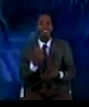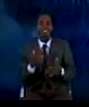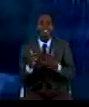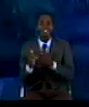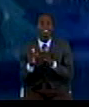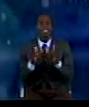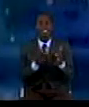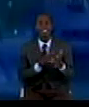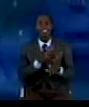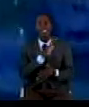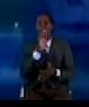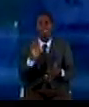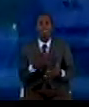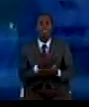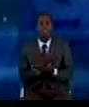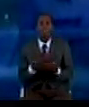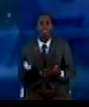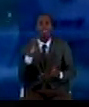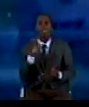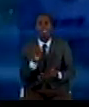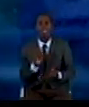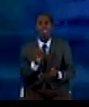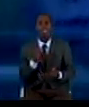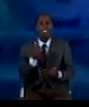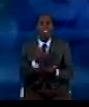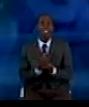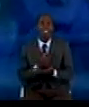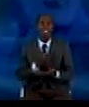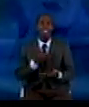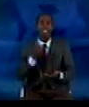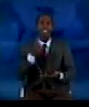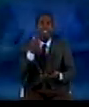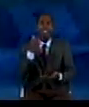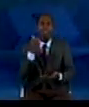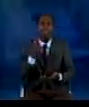Amen. Jesus never fails.